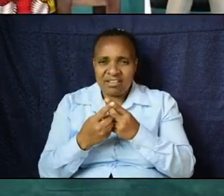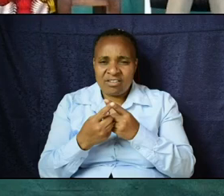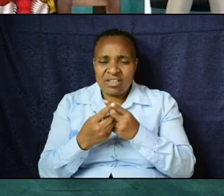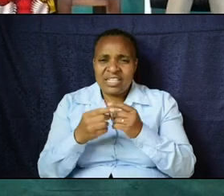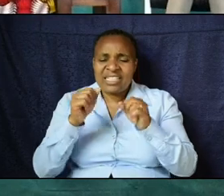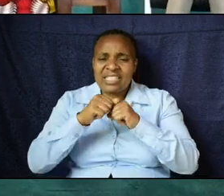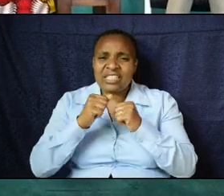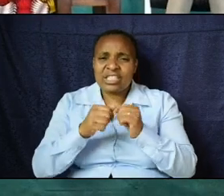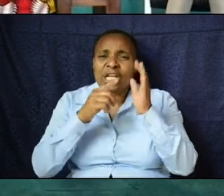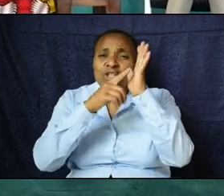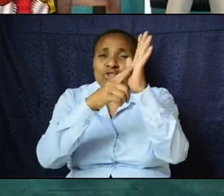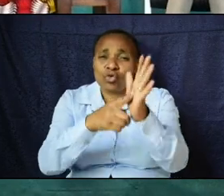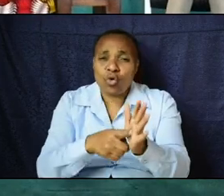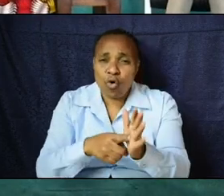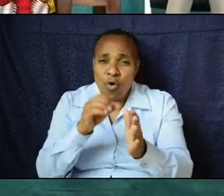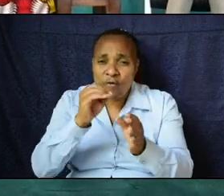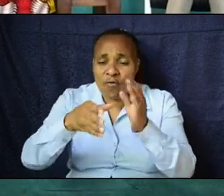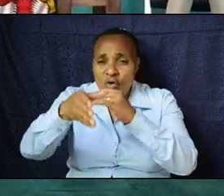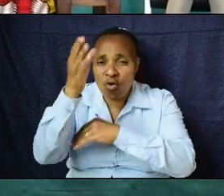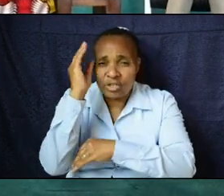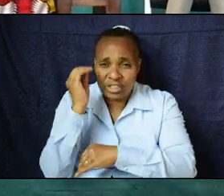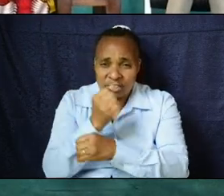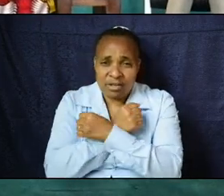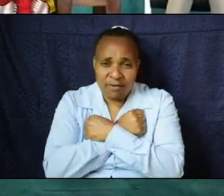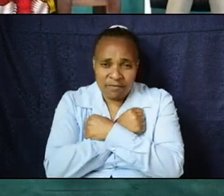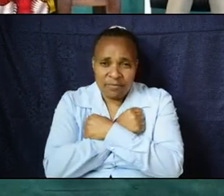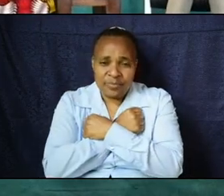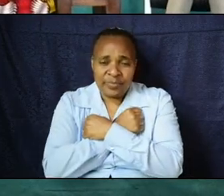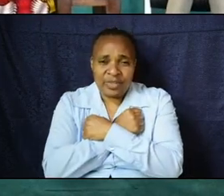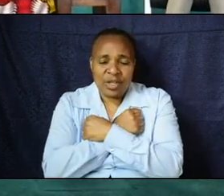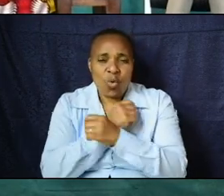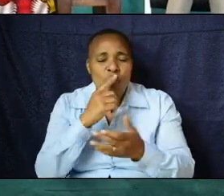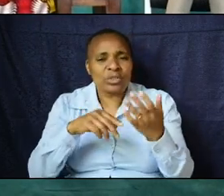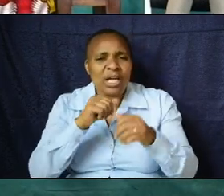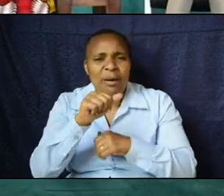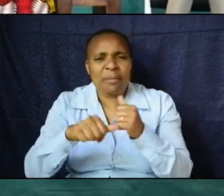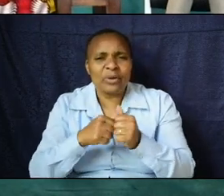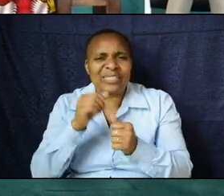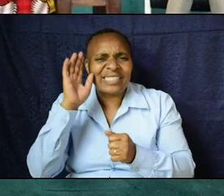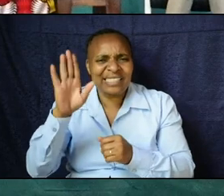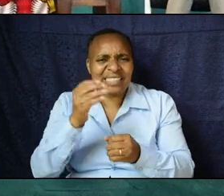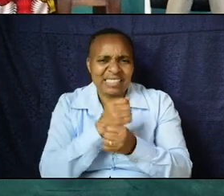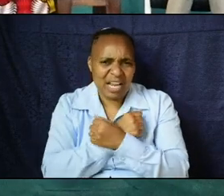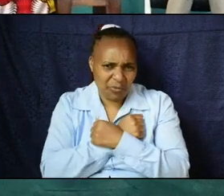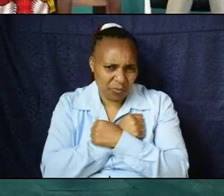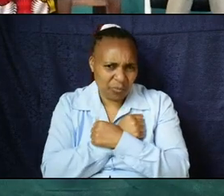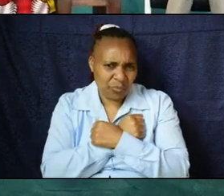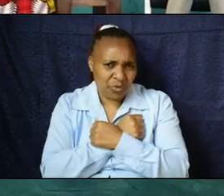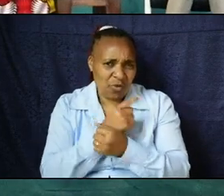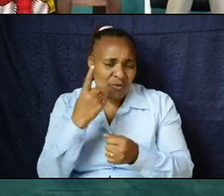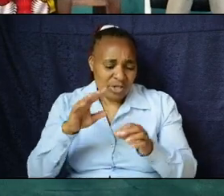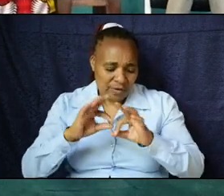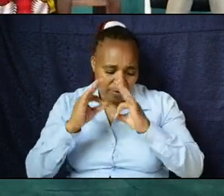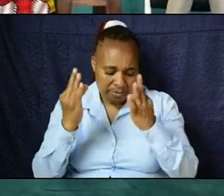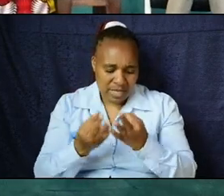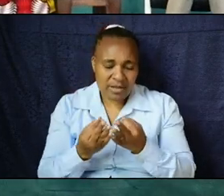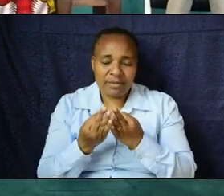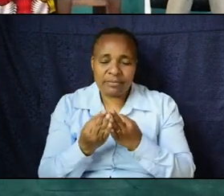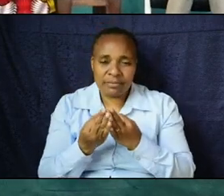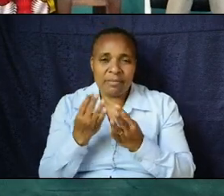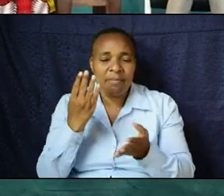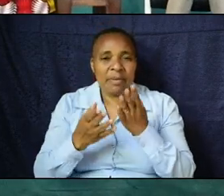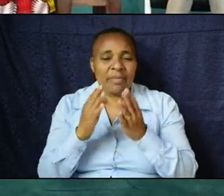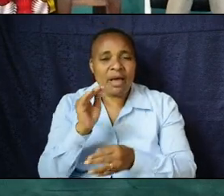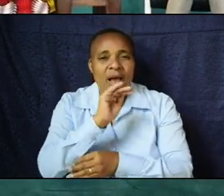it's a vindication of God's character. Amen. What about his love for his family? Maybe